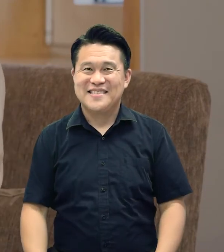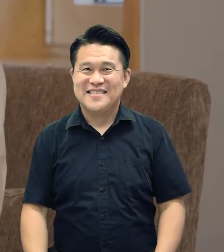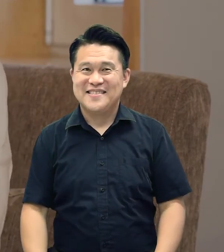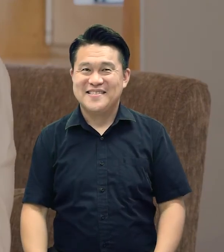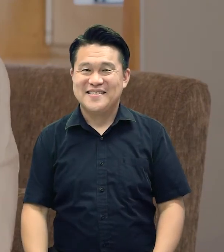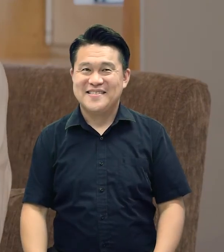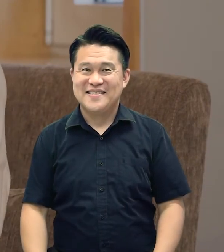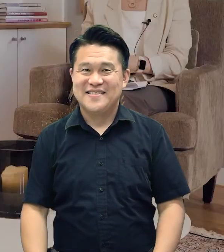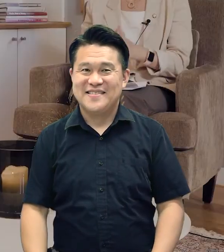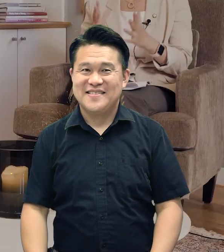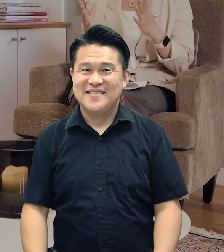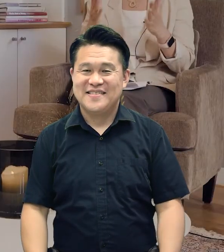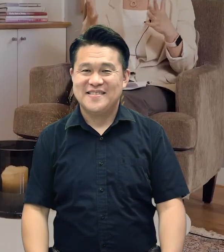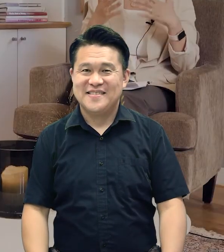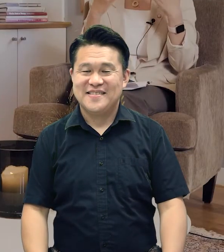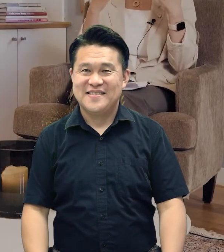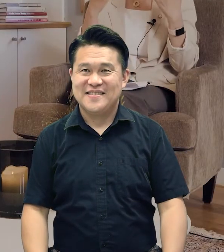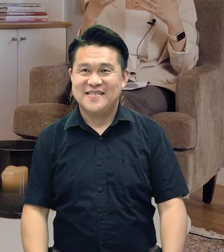this